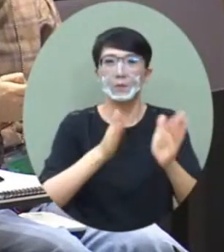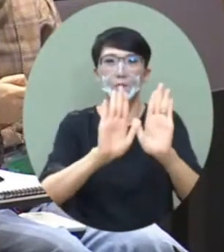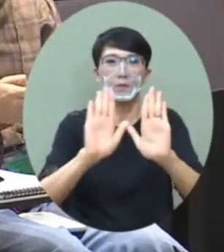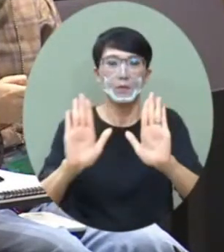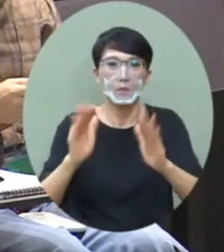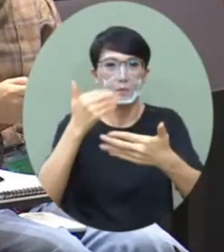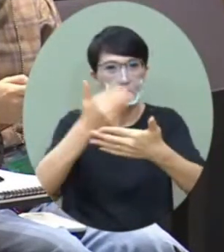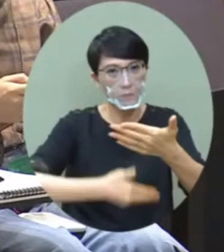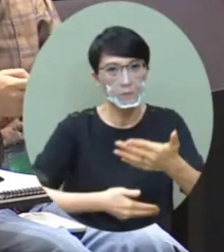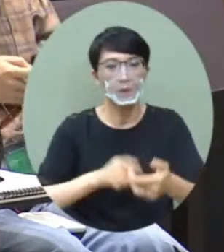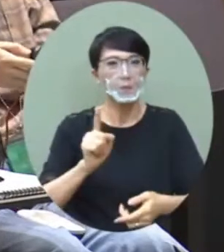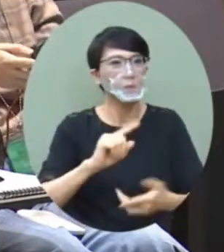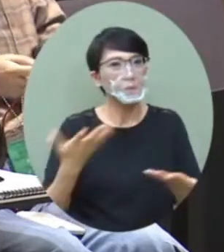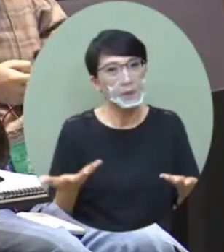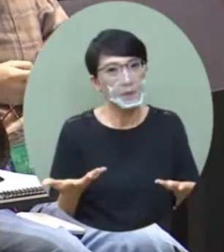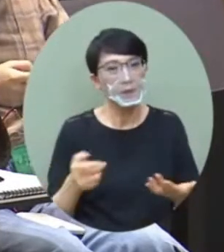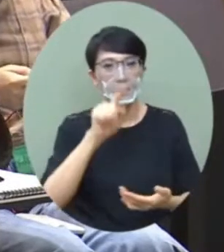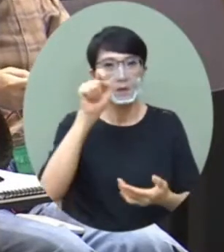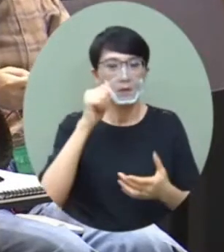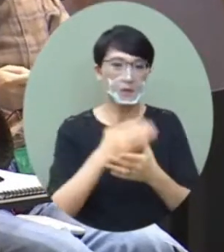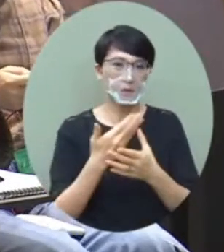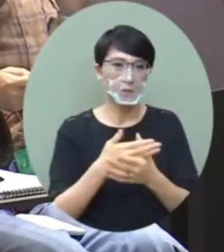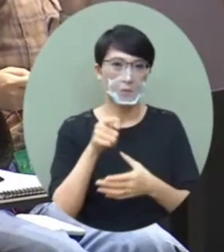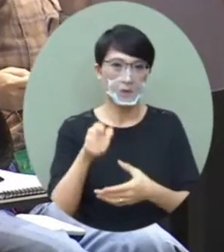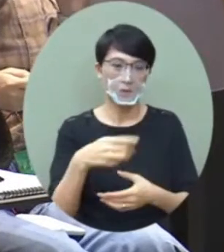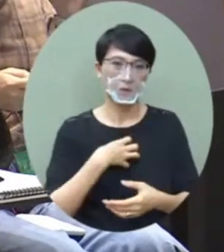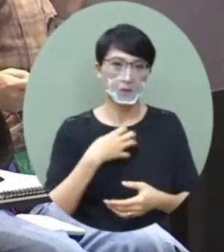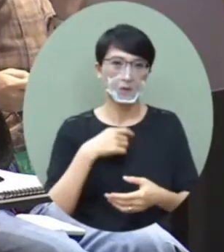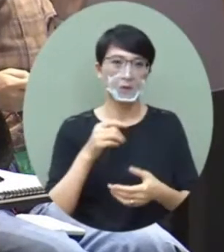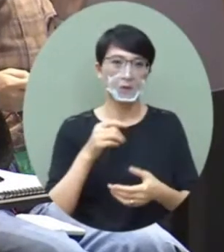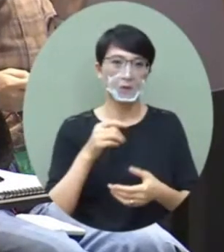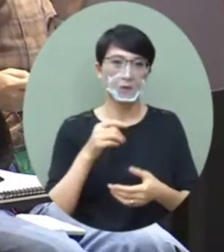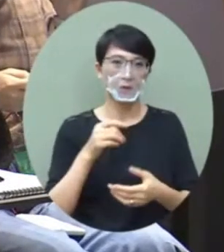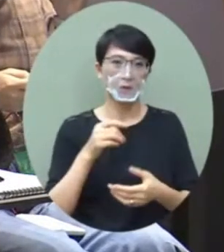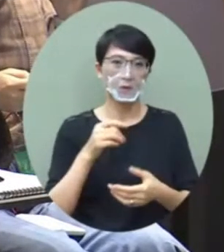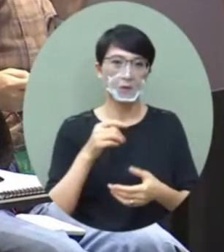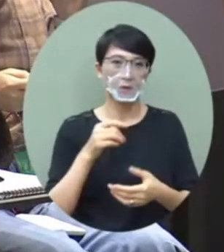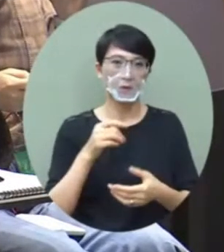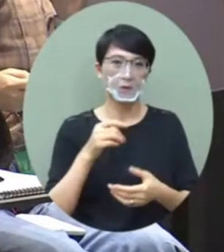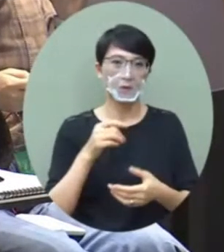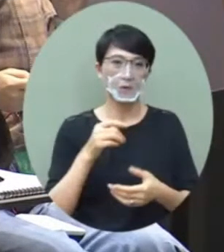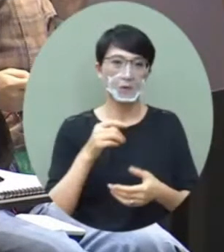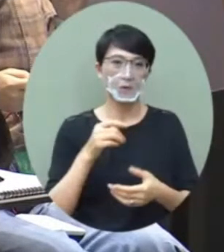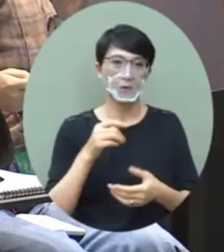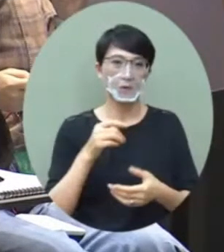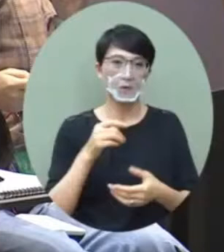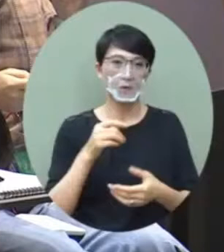limited service. What is the reason for that? And what is the